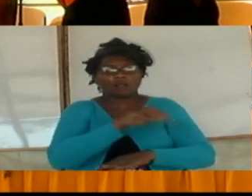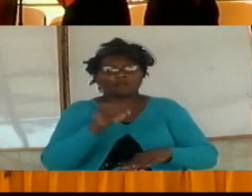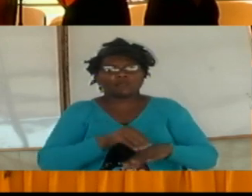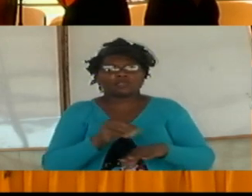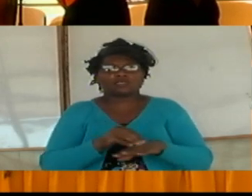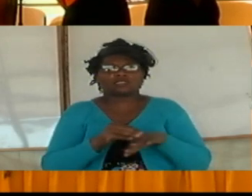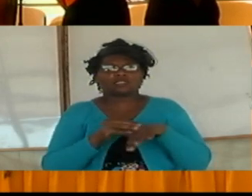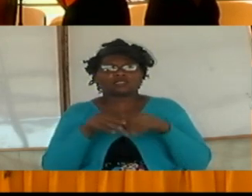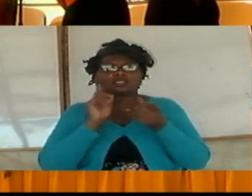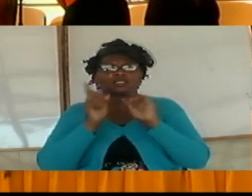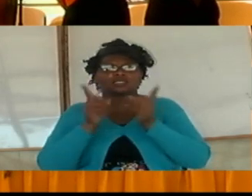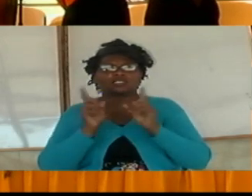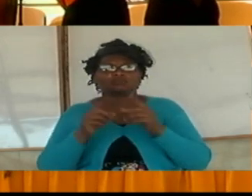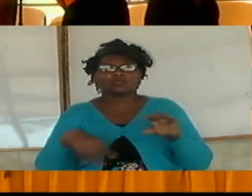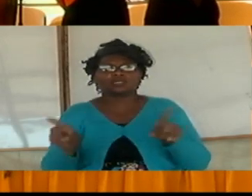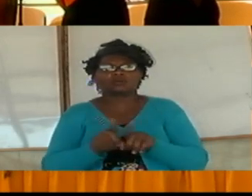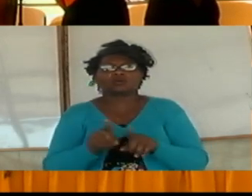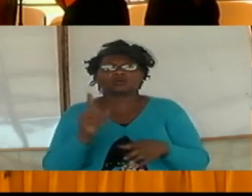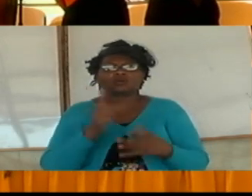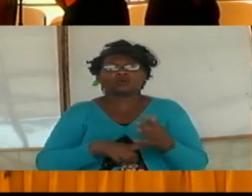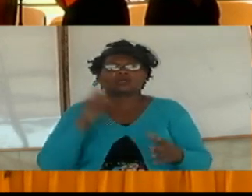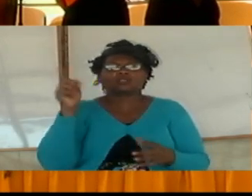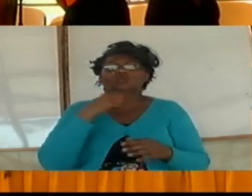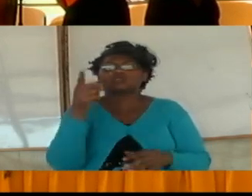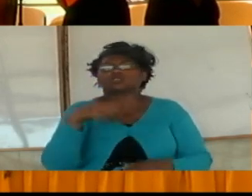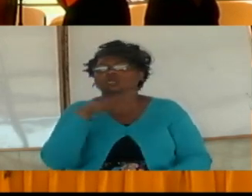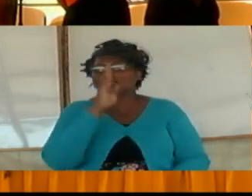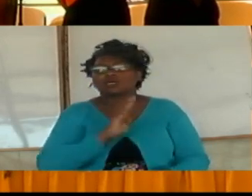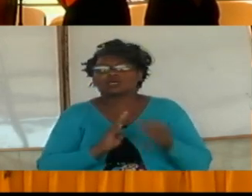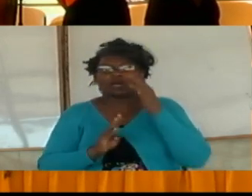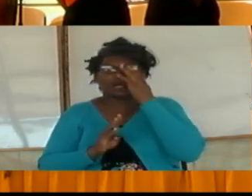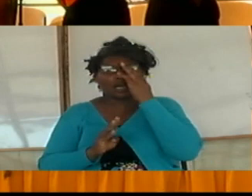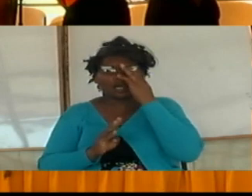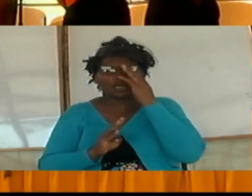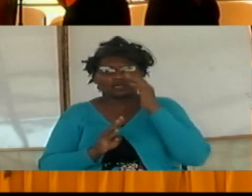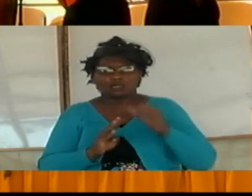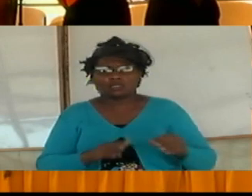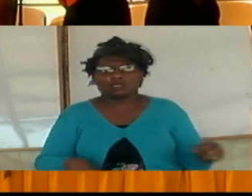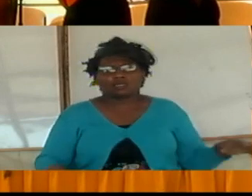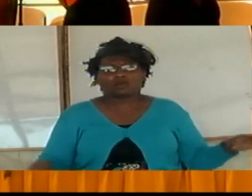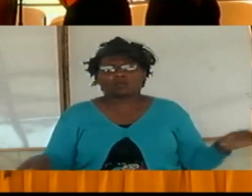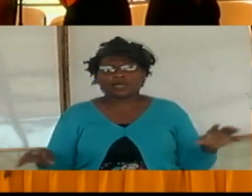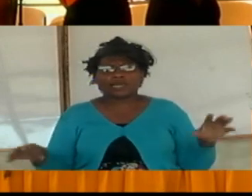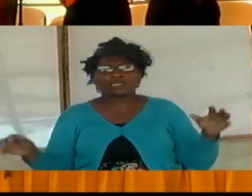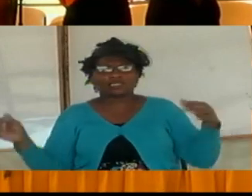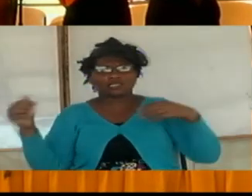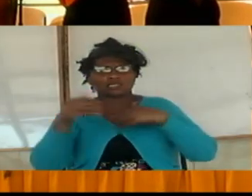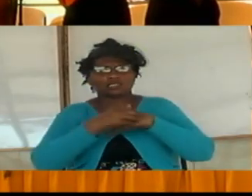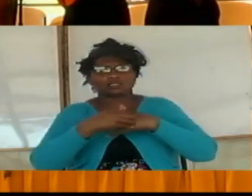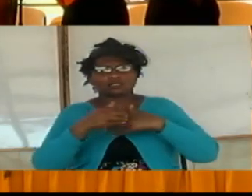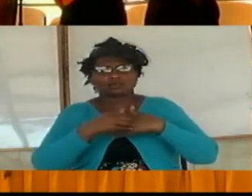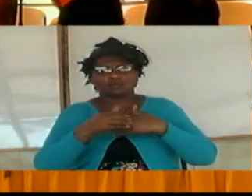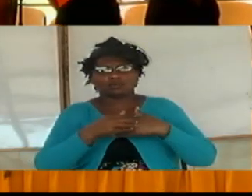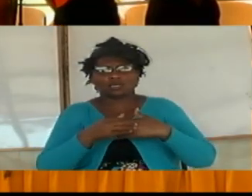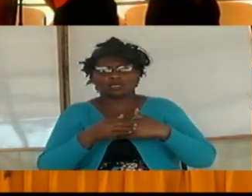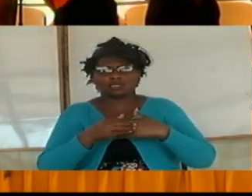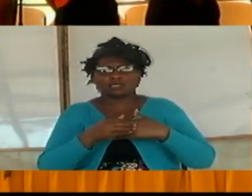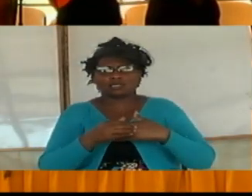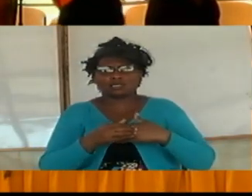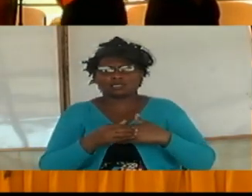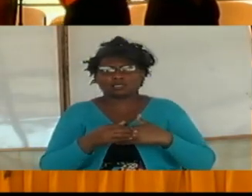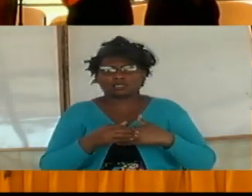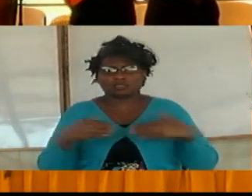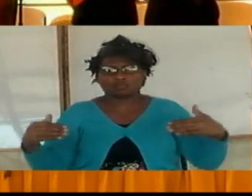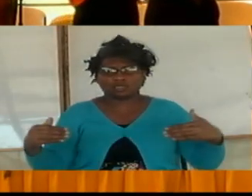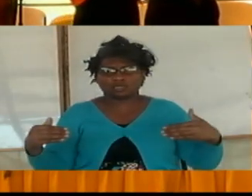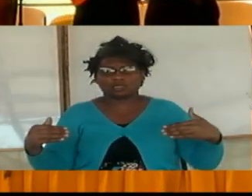We come against every hindrance, everything that the enemy would want to put in to block this word. We come against it right now in the name of Jesus. I will say,